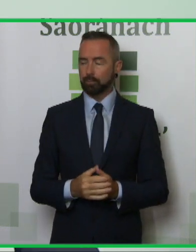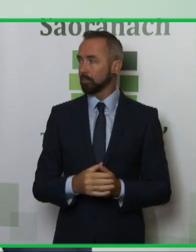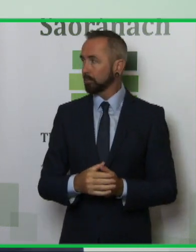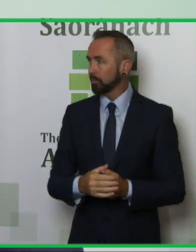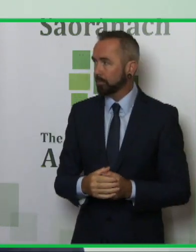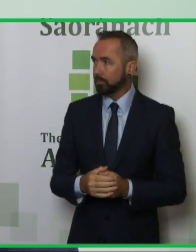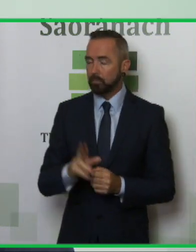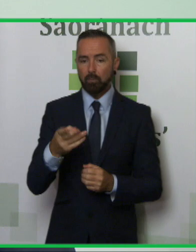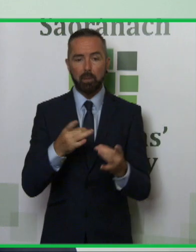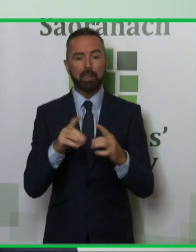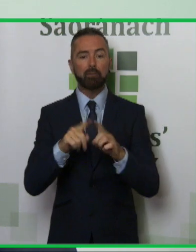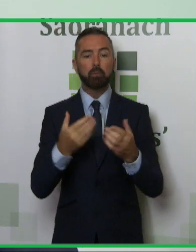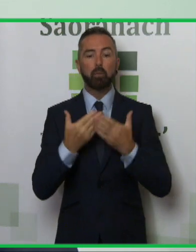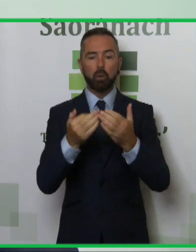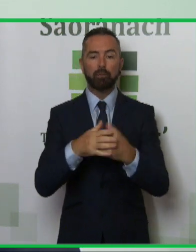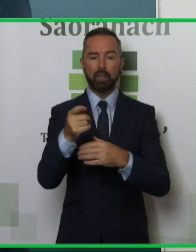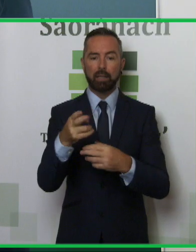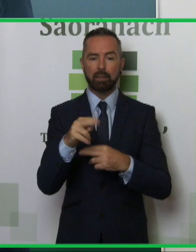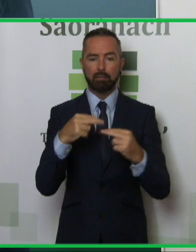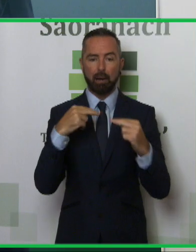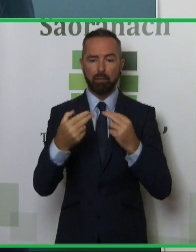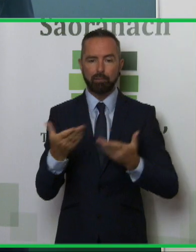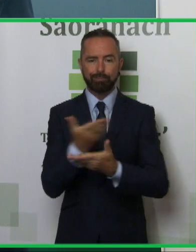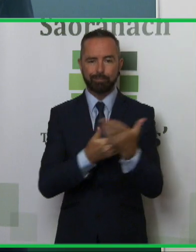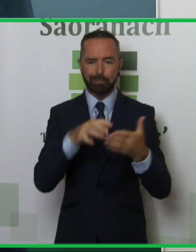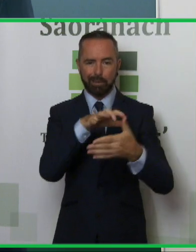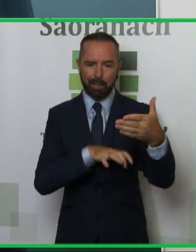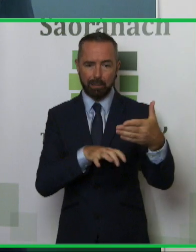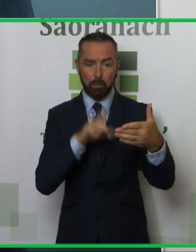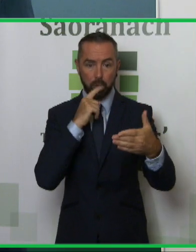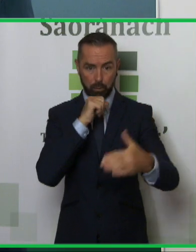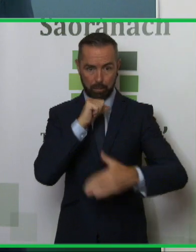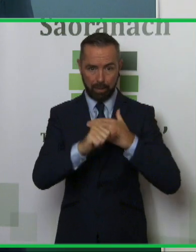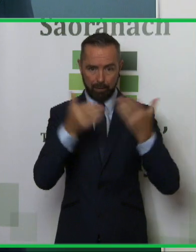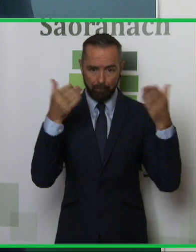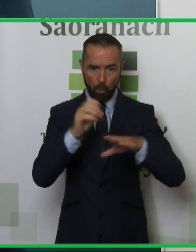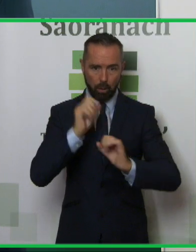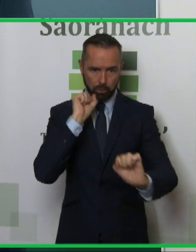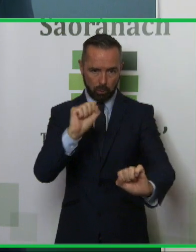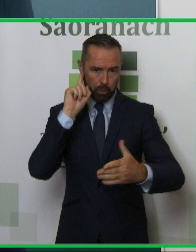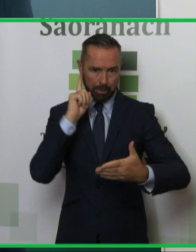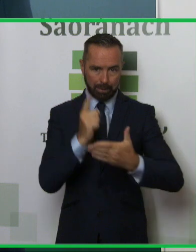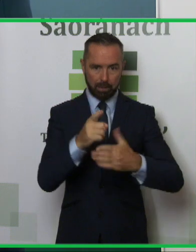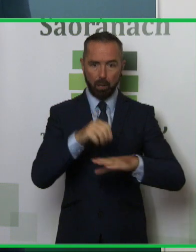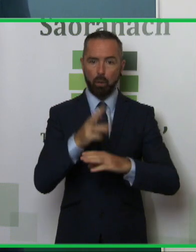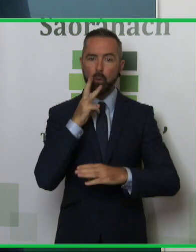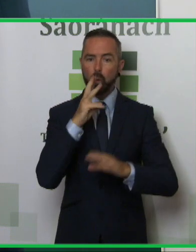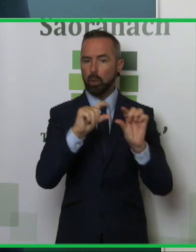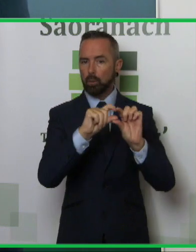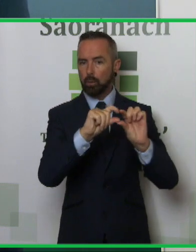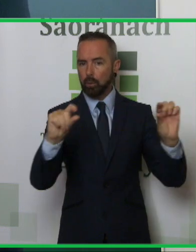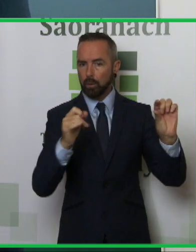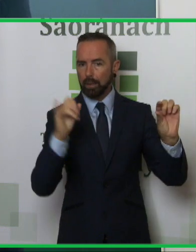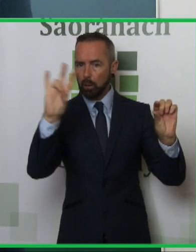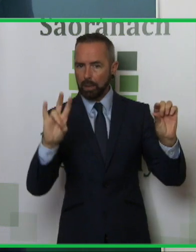draft narrative text. But the key thing we need to focus on today is getting your decisions on the wording of the